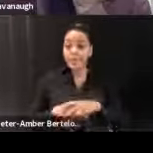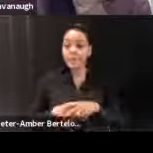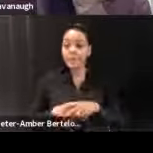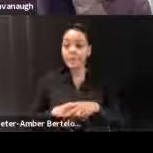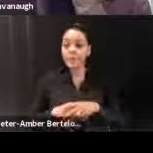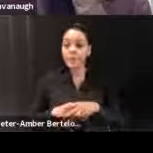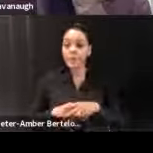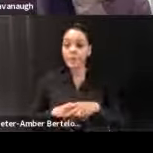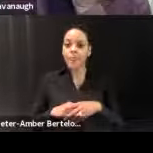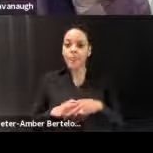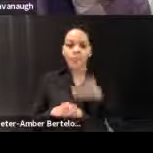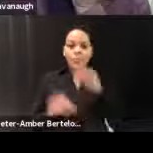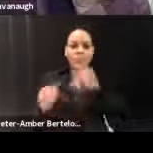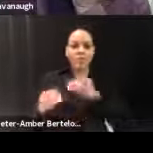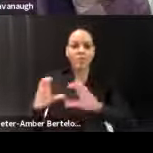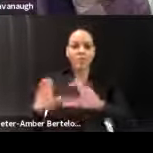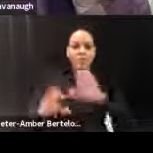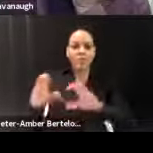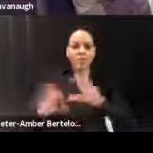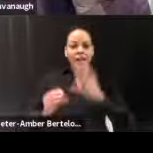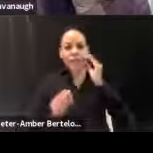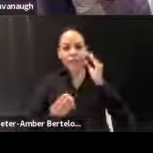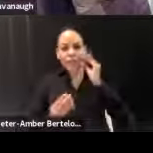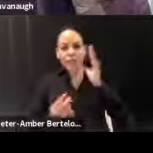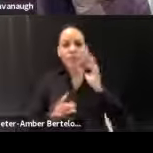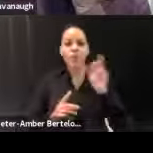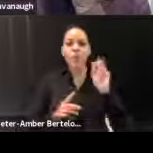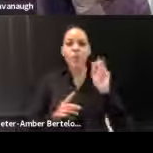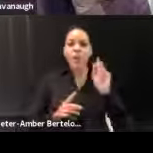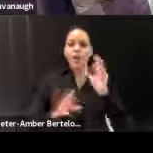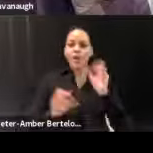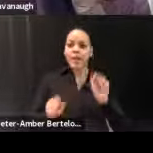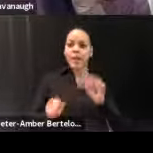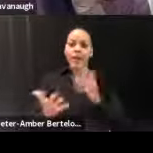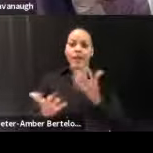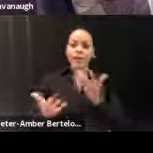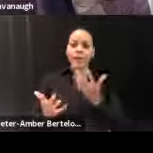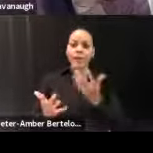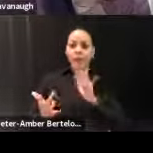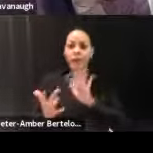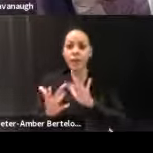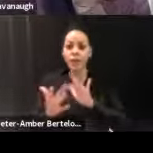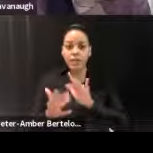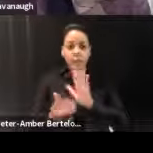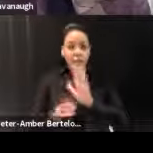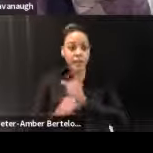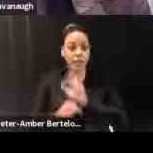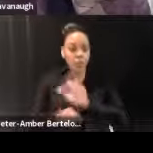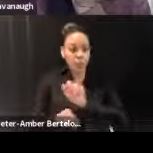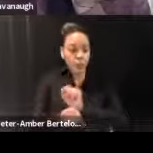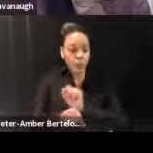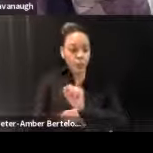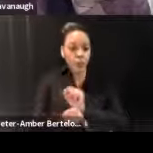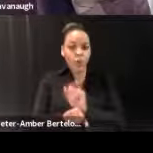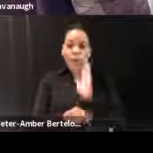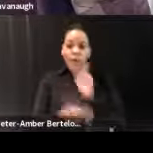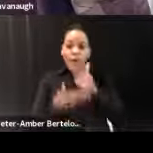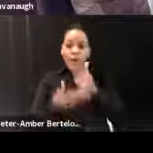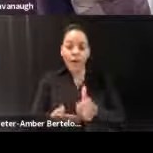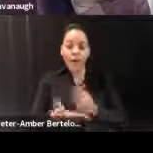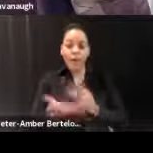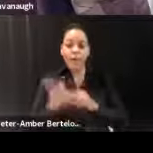put in the chat, you know, information on where you get, where we can get your work, that will be helpful so that we can go to